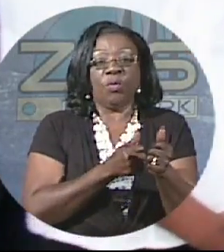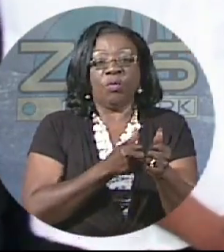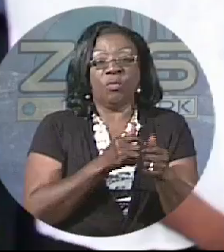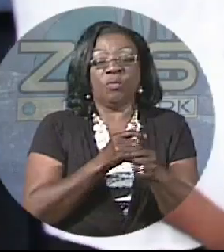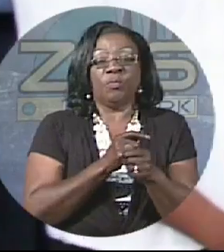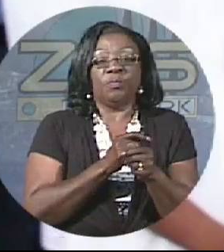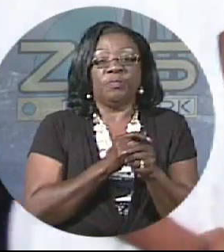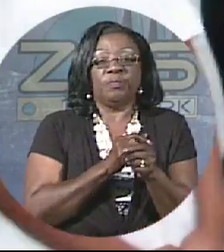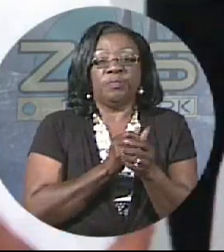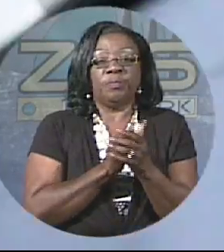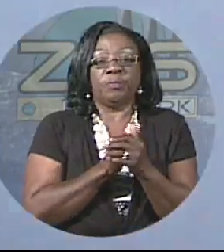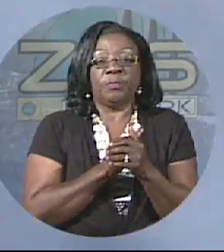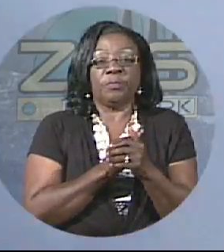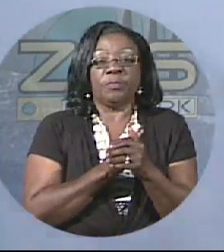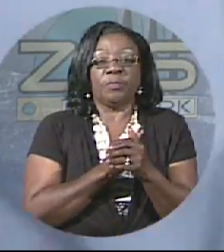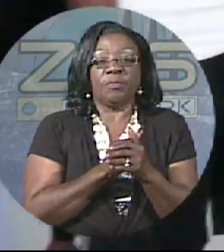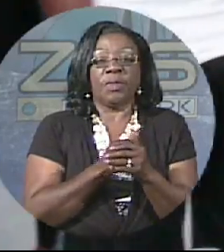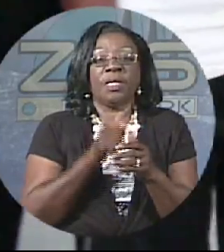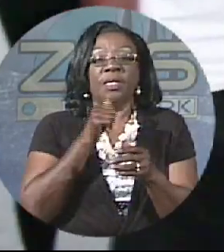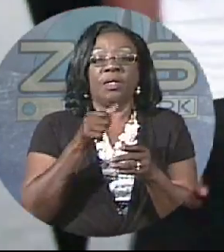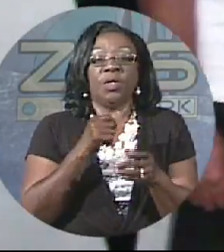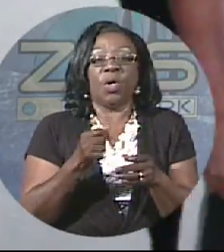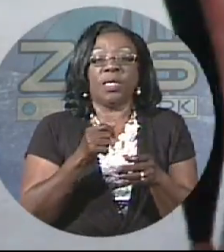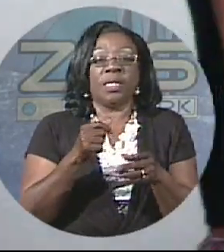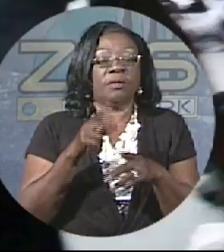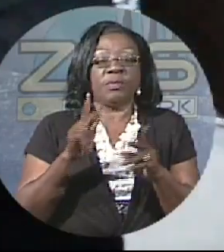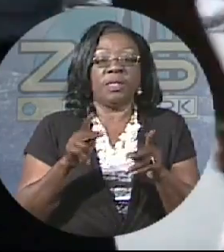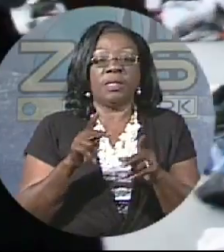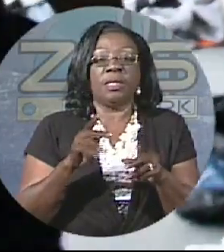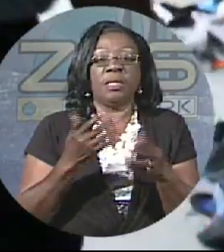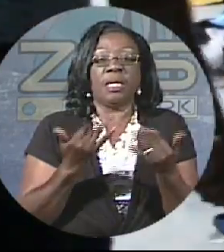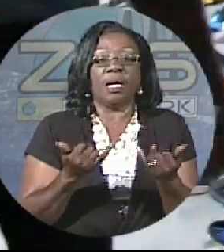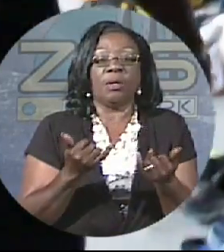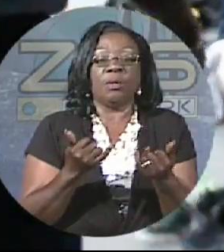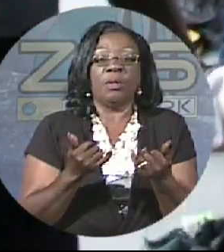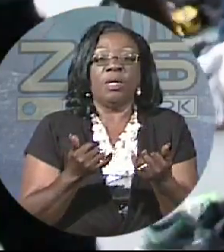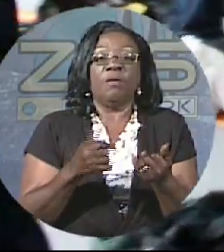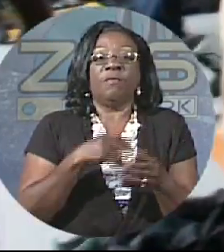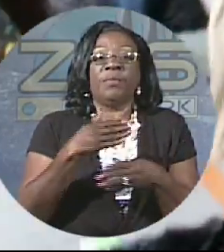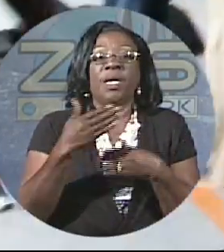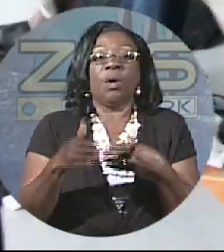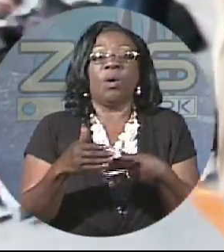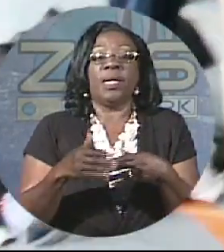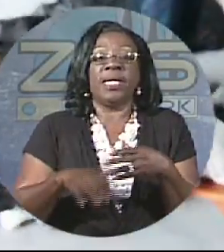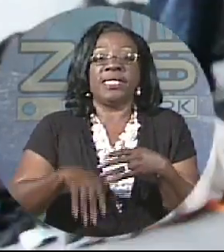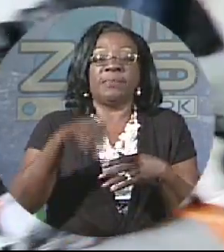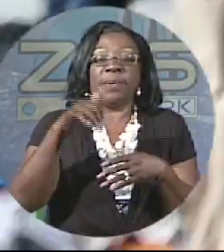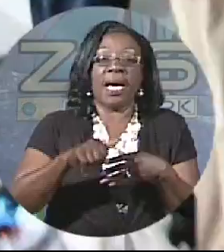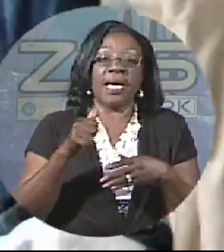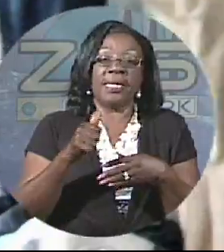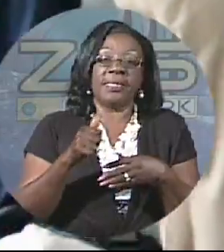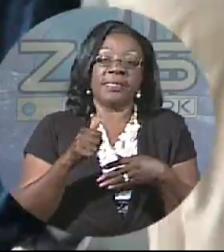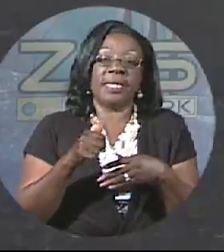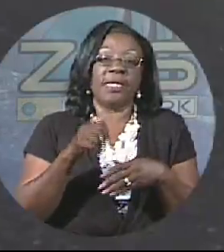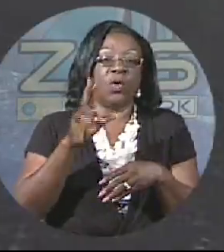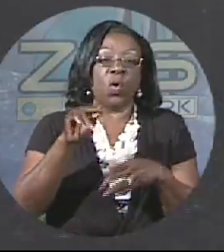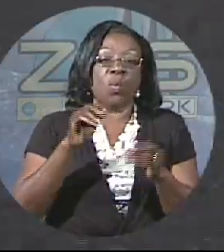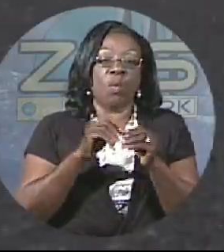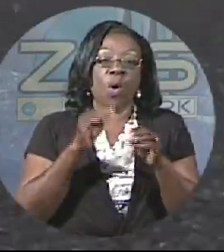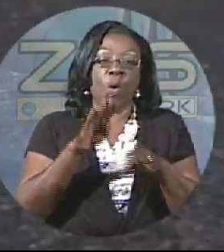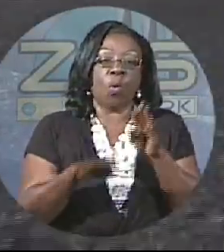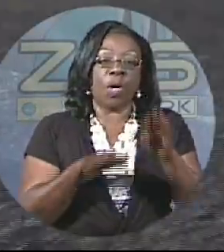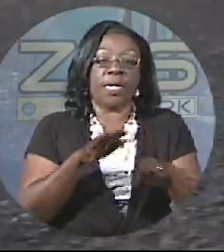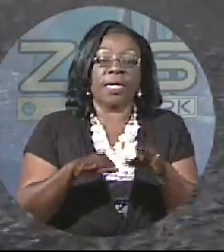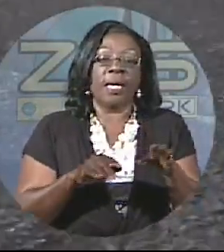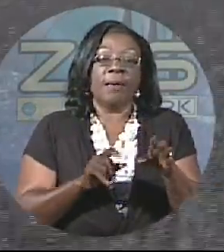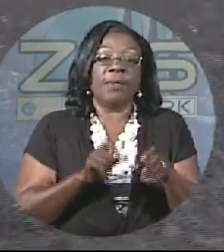bark orders. You're not a civilian anymore. Put that in one. From there on, it's bags on back and no more walking, but a